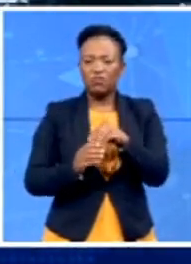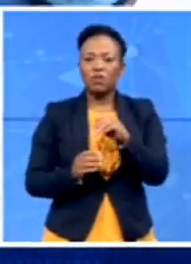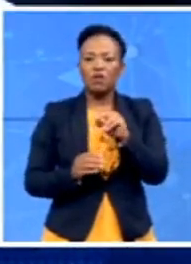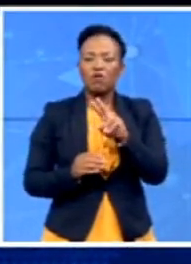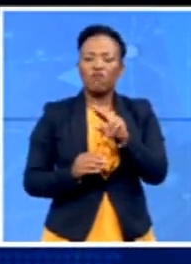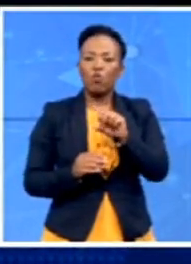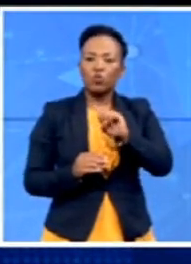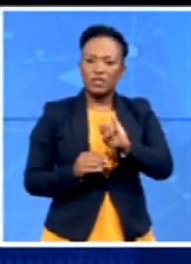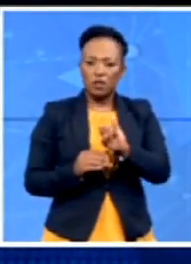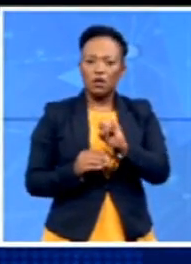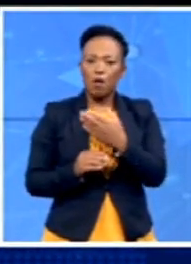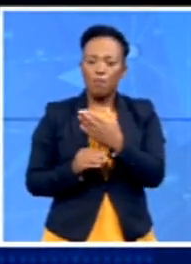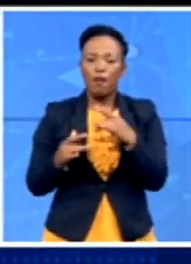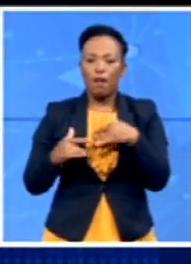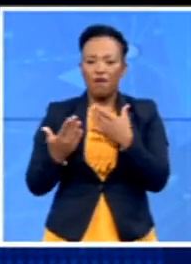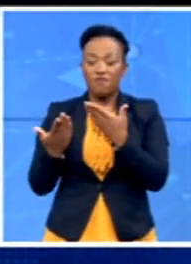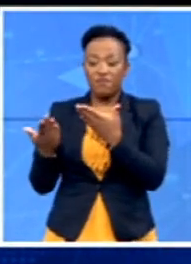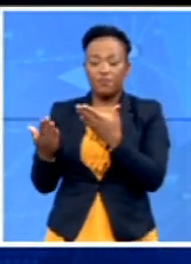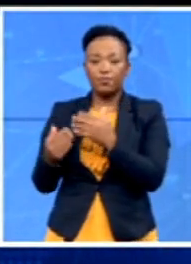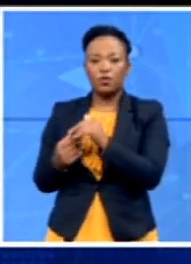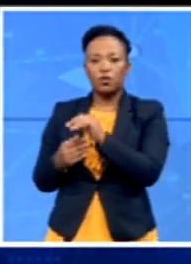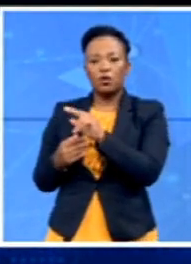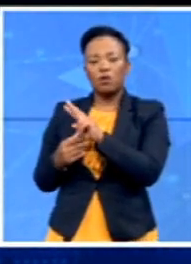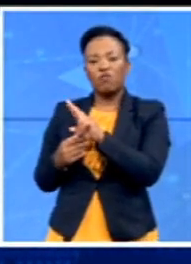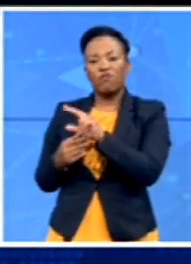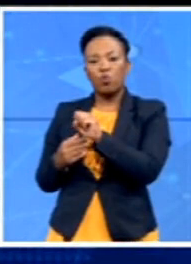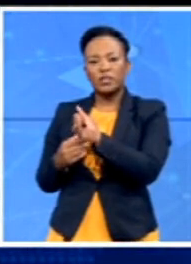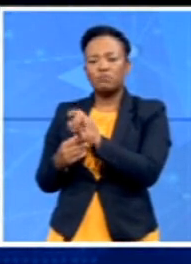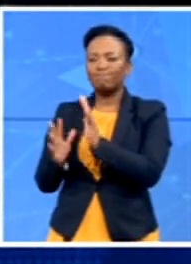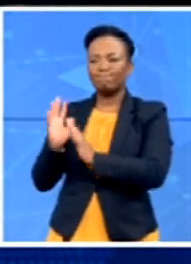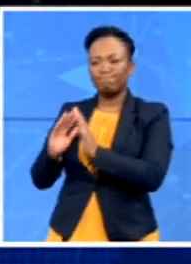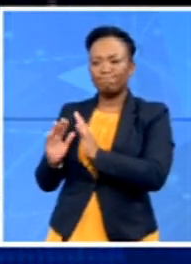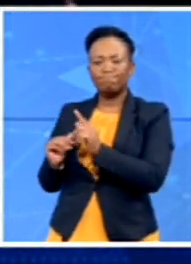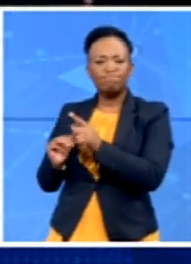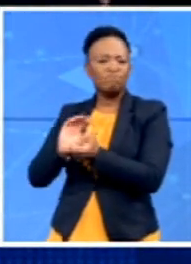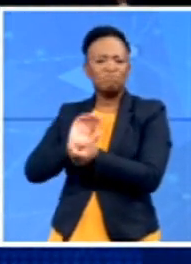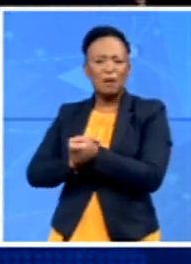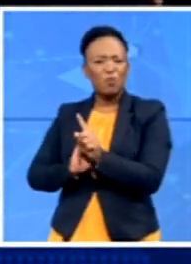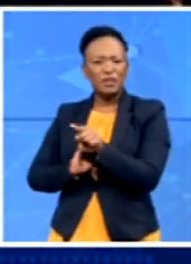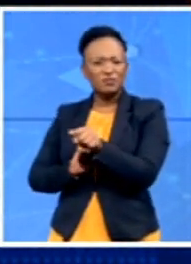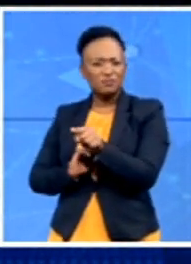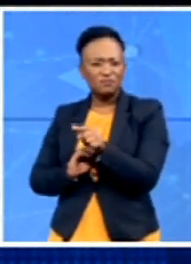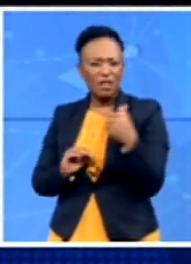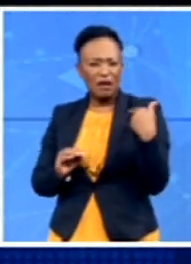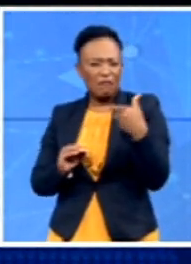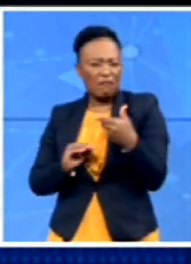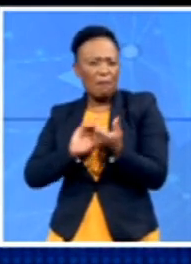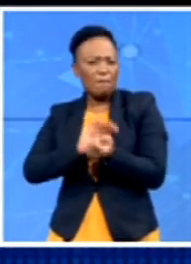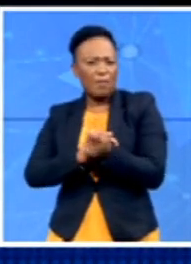now. Vusi, give us a sense of what's happening. What's the latest in terms of this case?